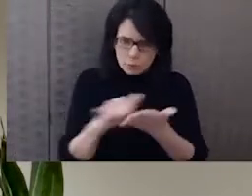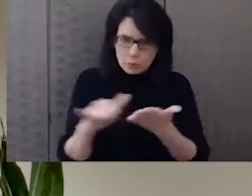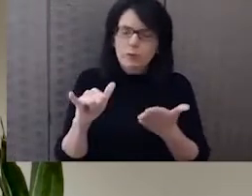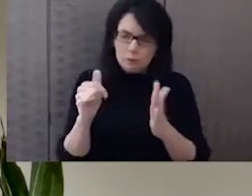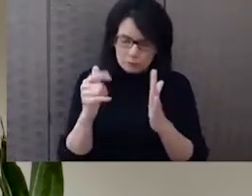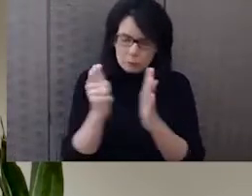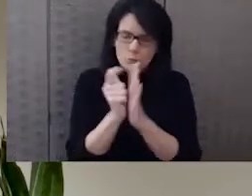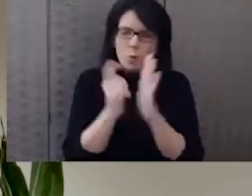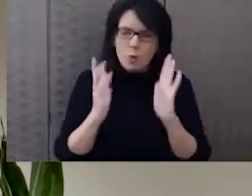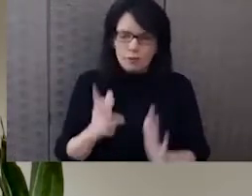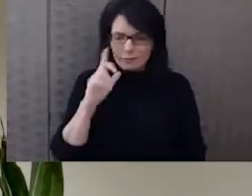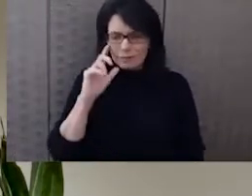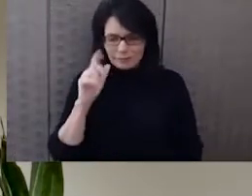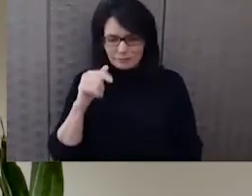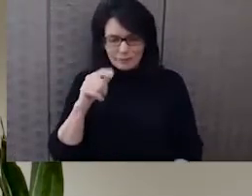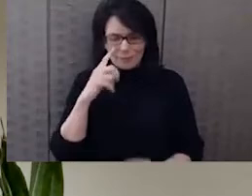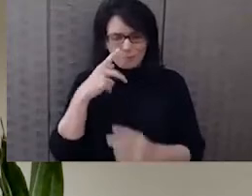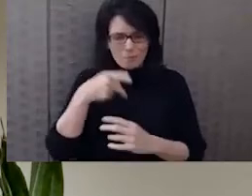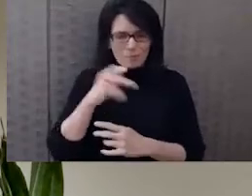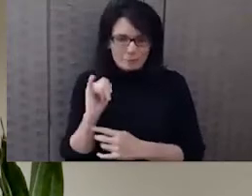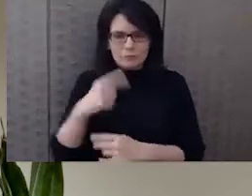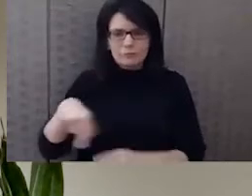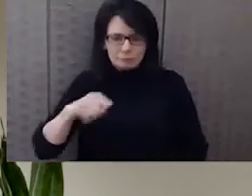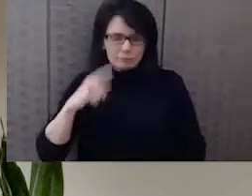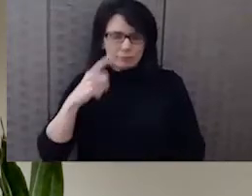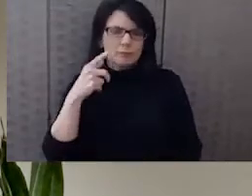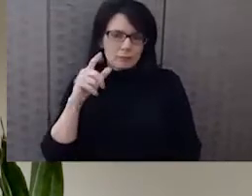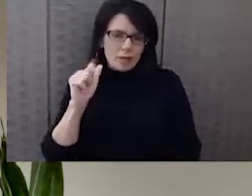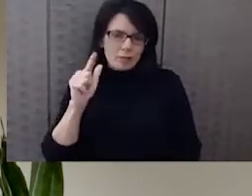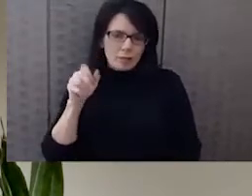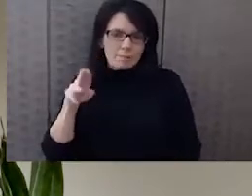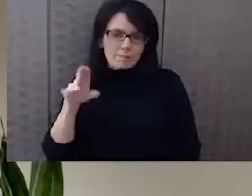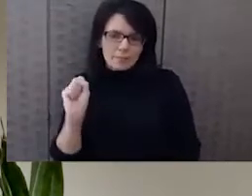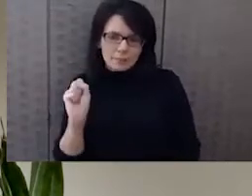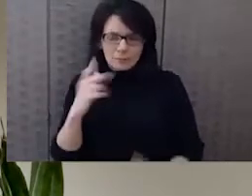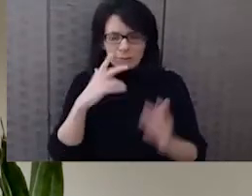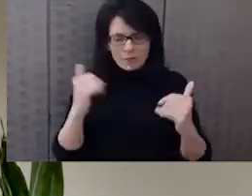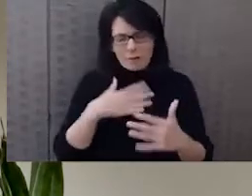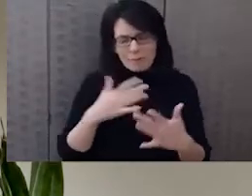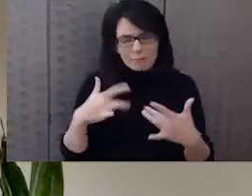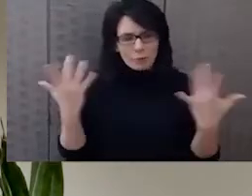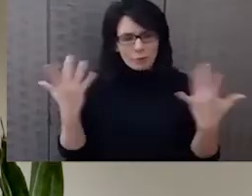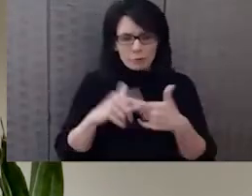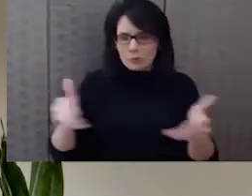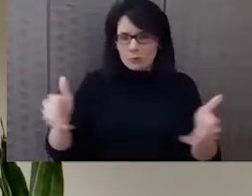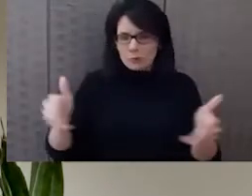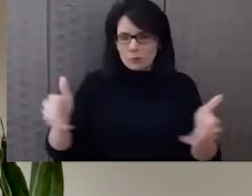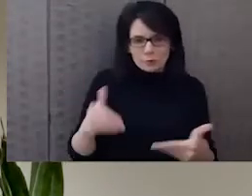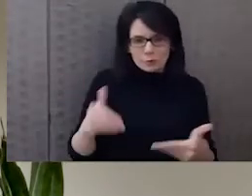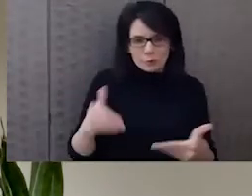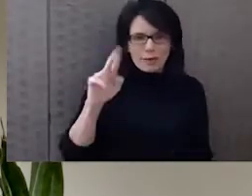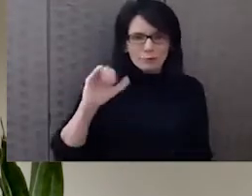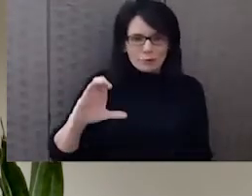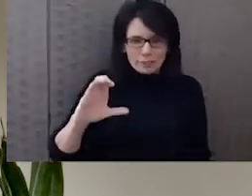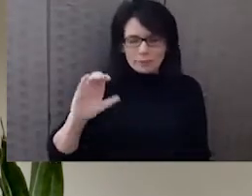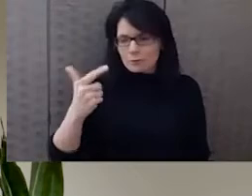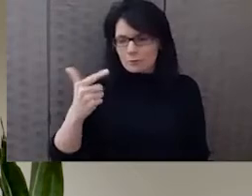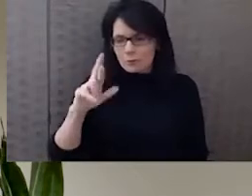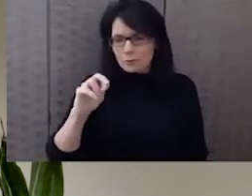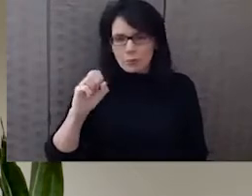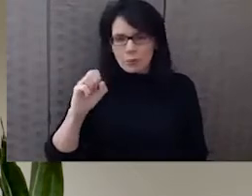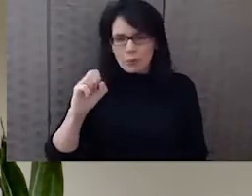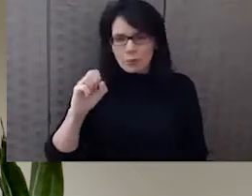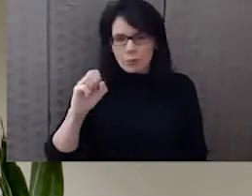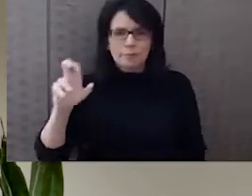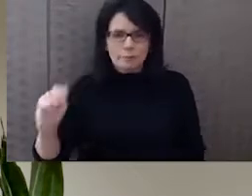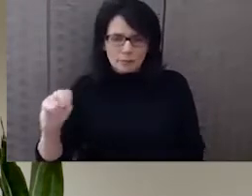alumnus. So I am particularly honored to have the role of introducing Eric Grossman, one of the wonderful recipients of this year's Law and